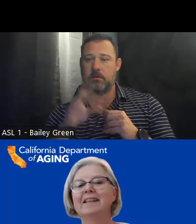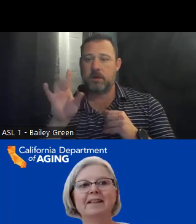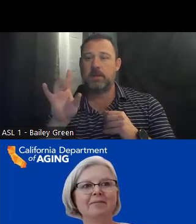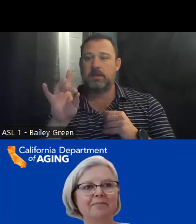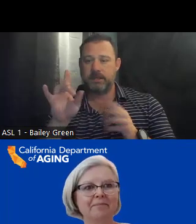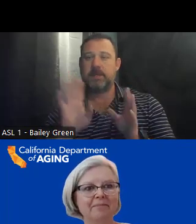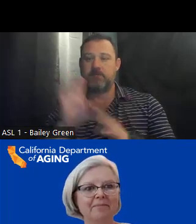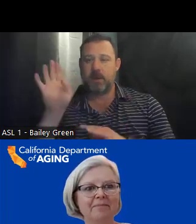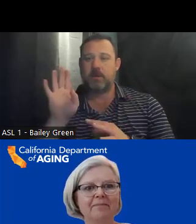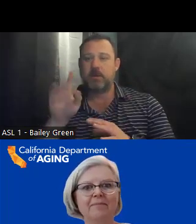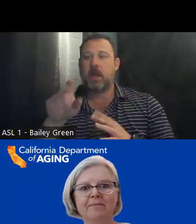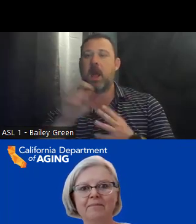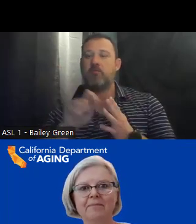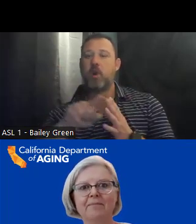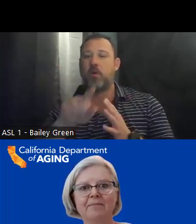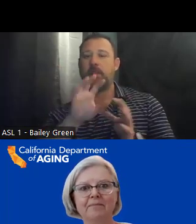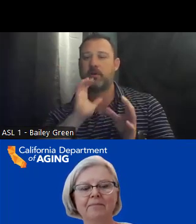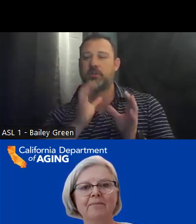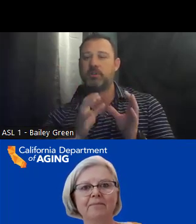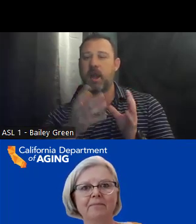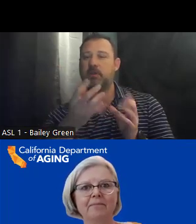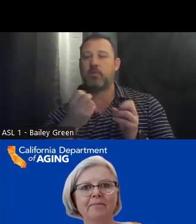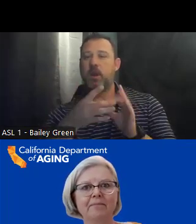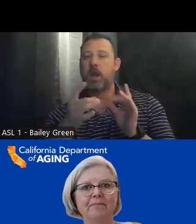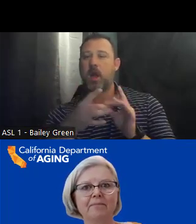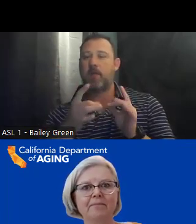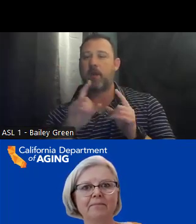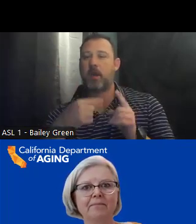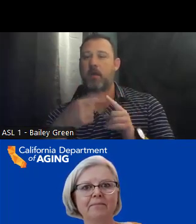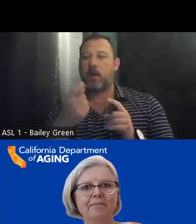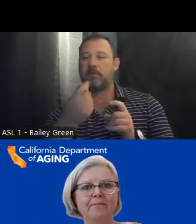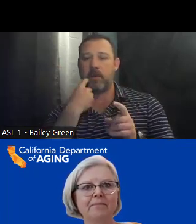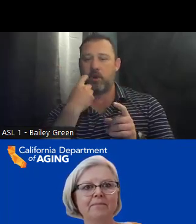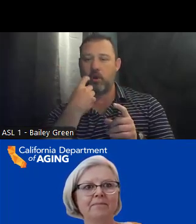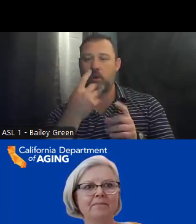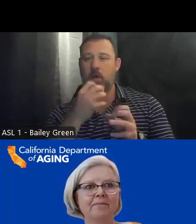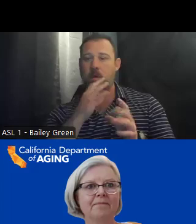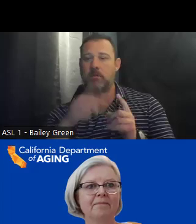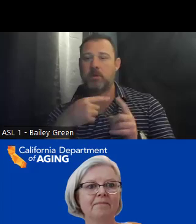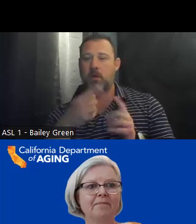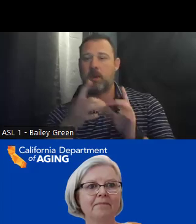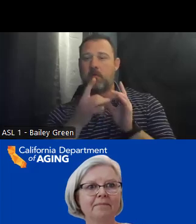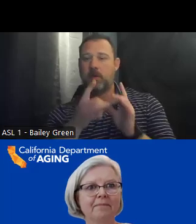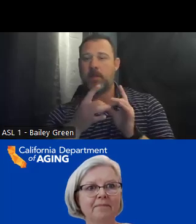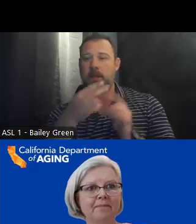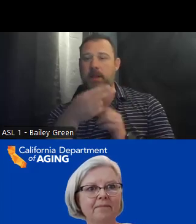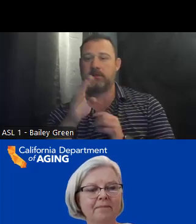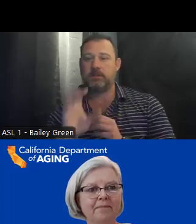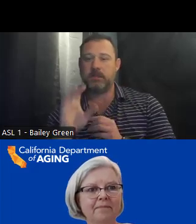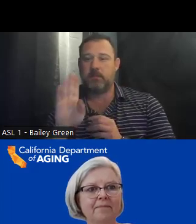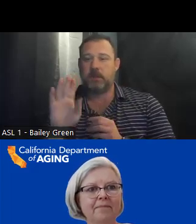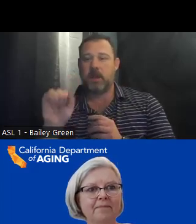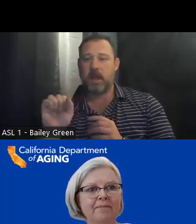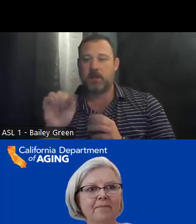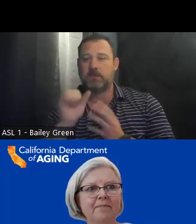raise my hand. I wrote in the chat, I would like to make a comment on something earlier that I wanted to talk about related to the HCBS subcommittee,